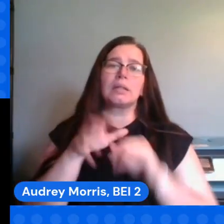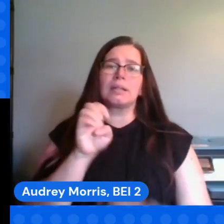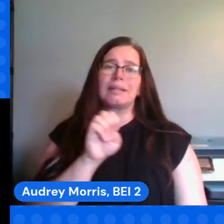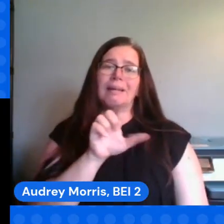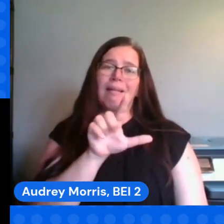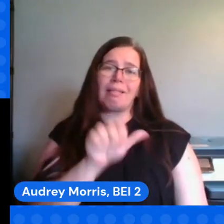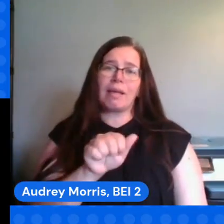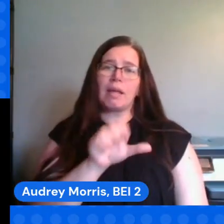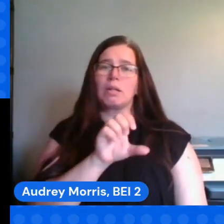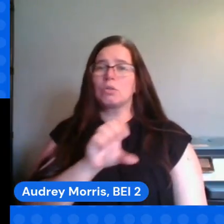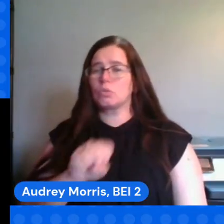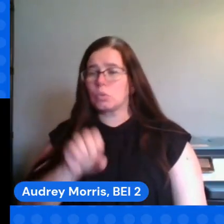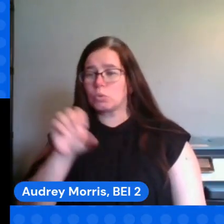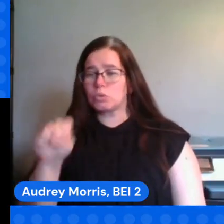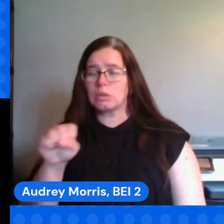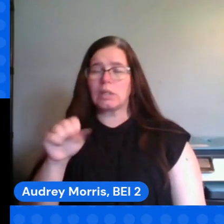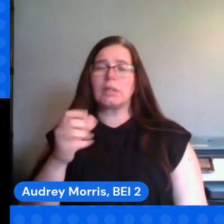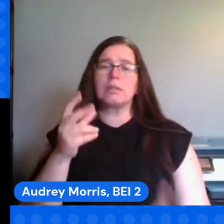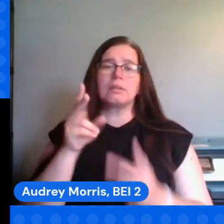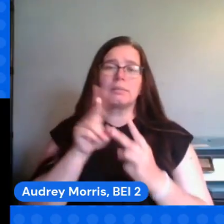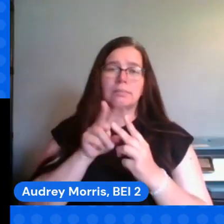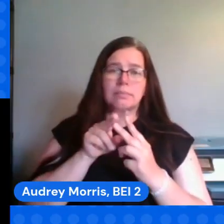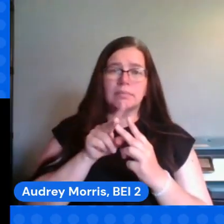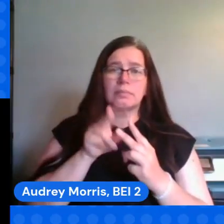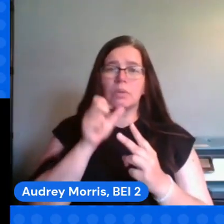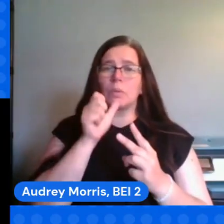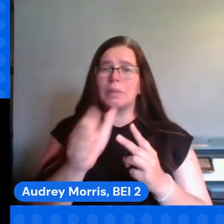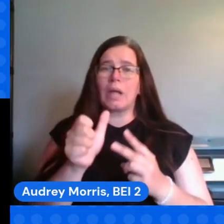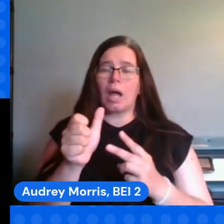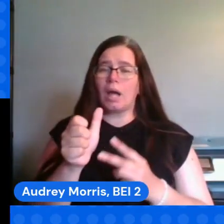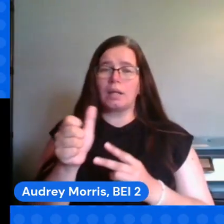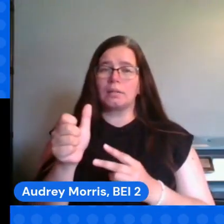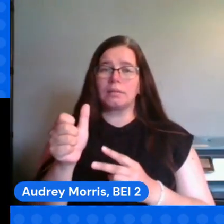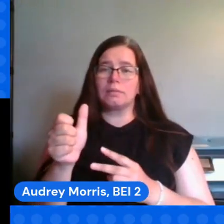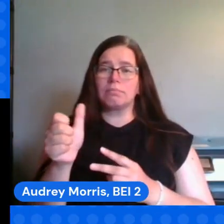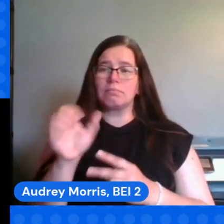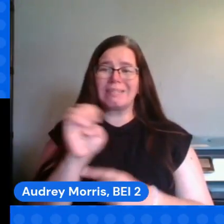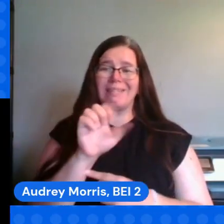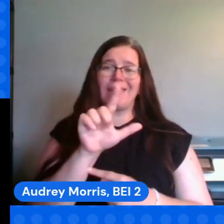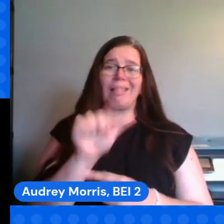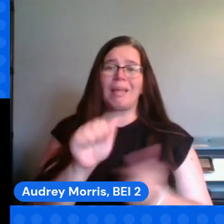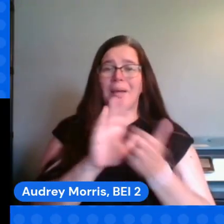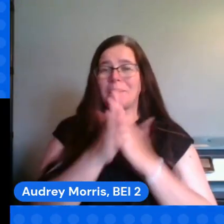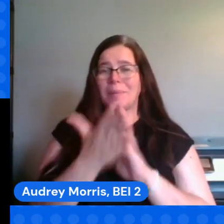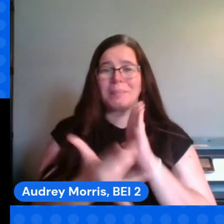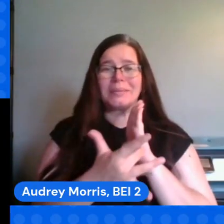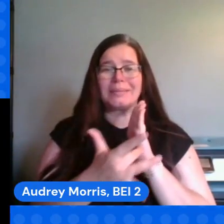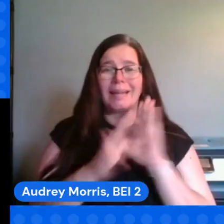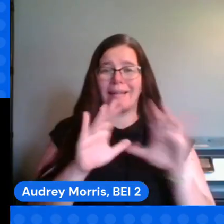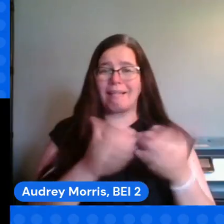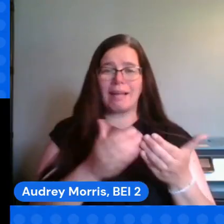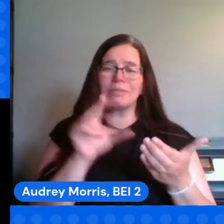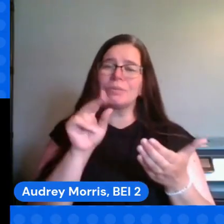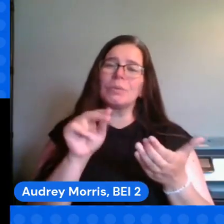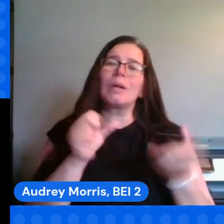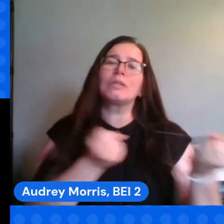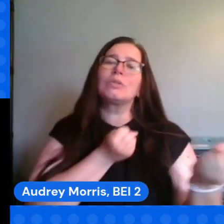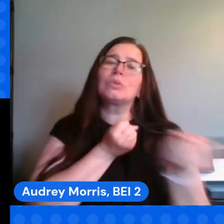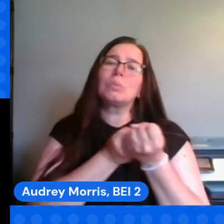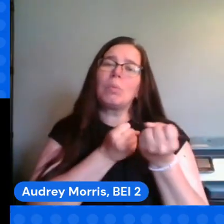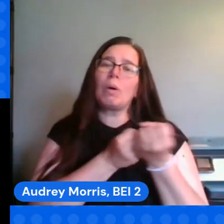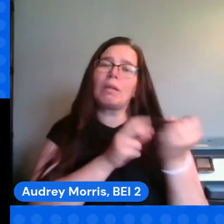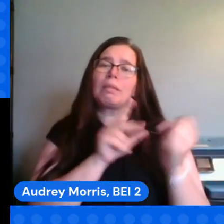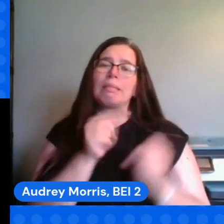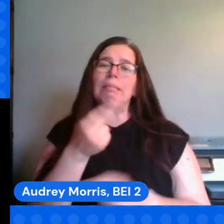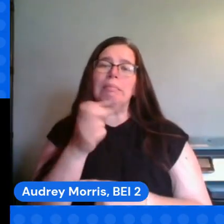social studies, we're not trying to turn ELA into a tech class. It really just reinforces the things that